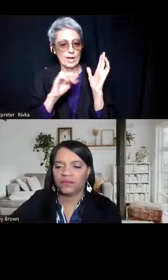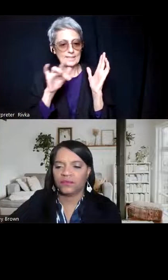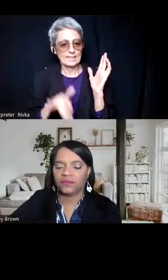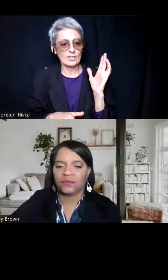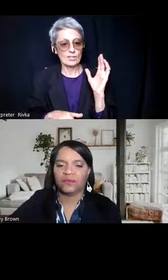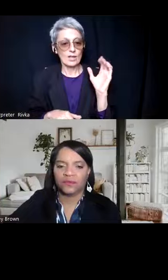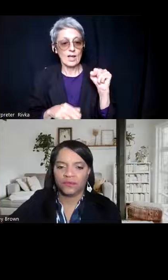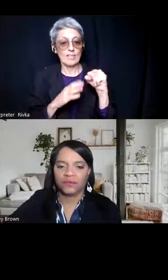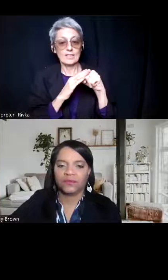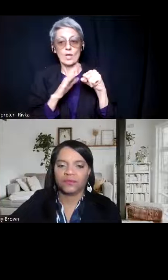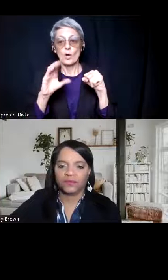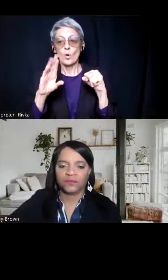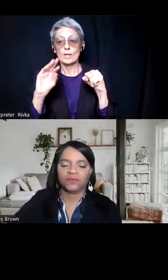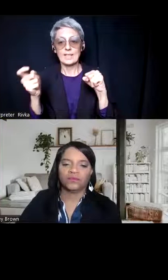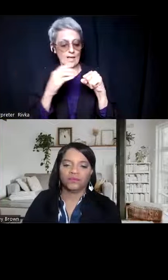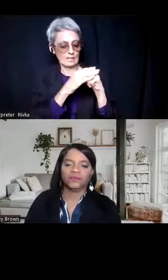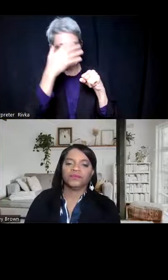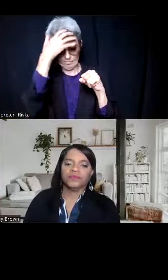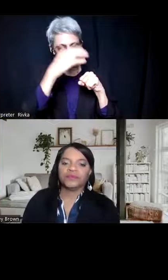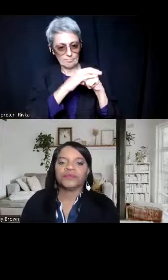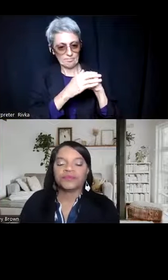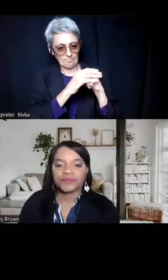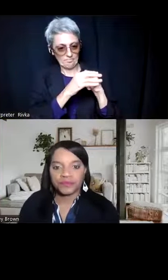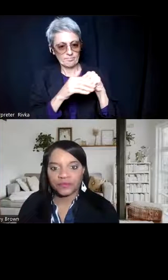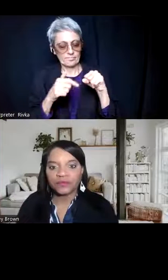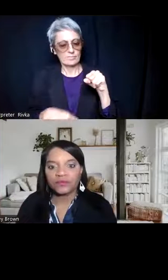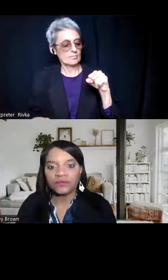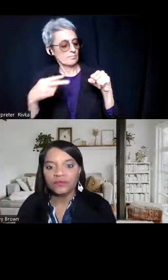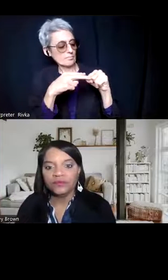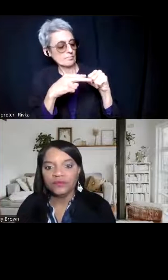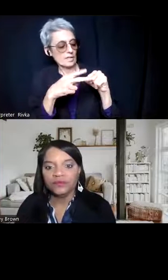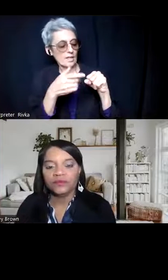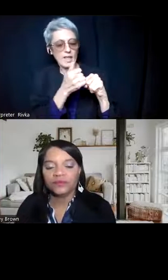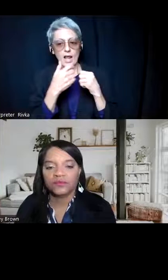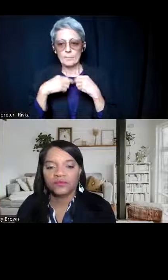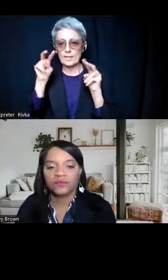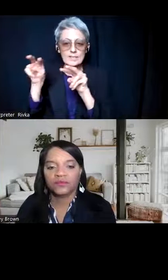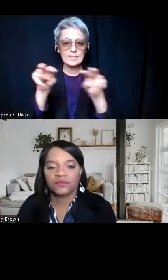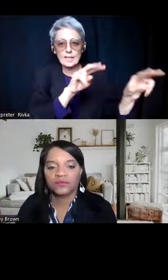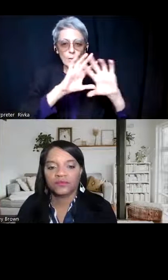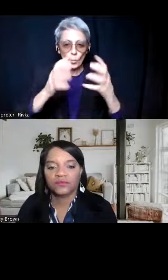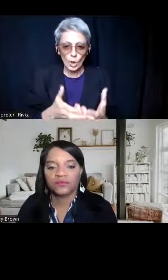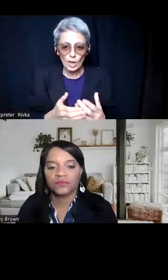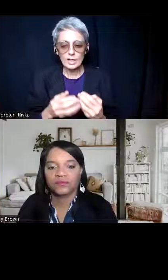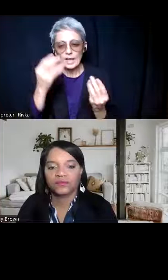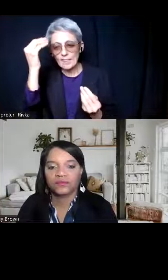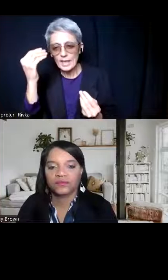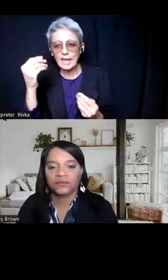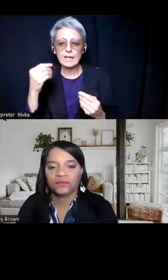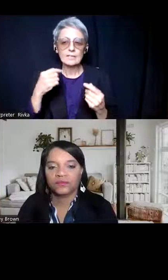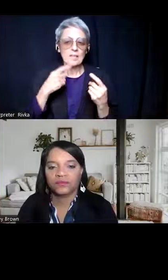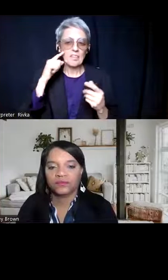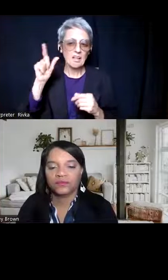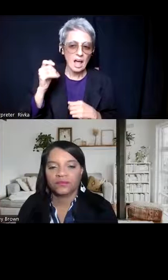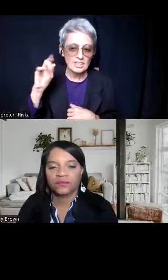higher part of the brain that allows us to perceive the outside world, to think and reason. And this frontmost part of the brain, right behind